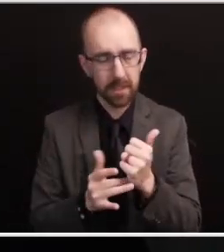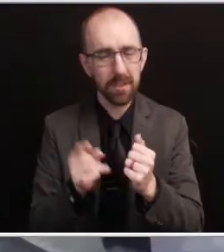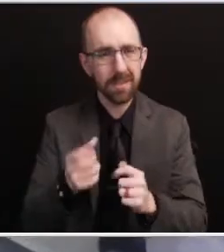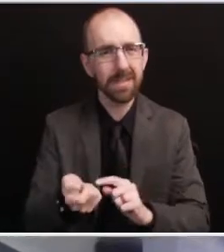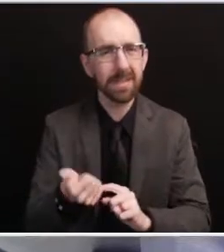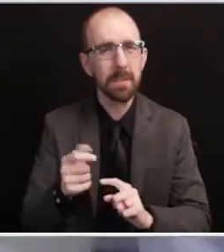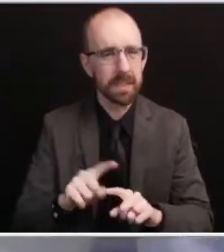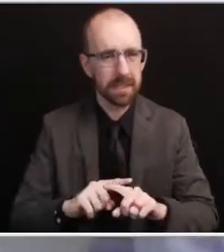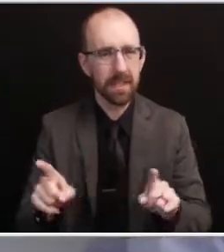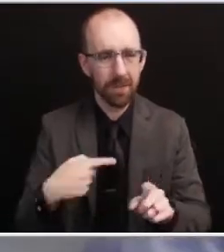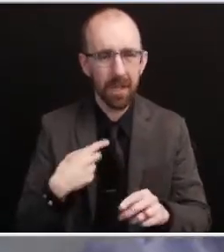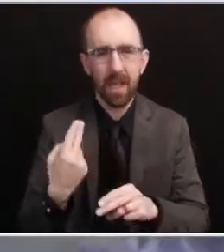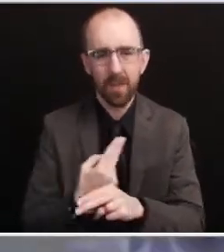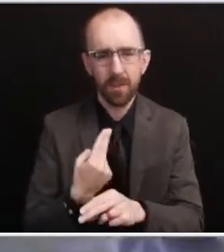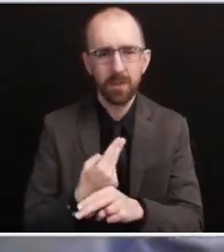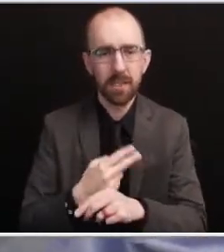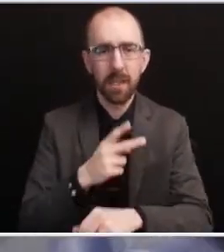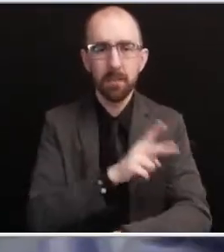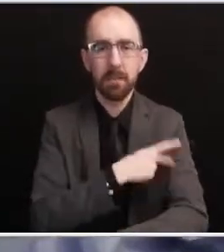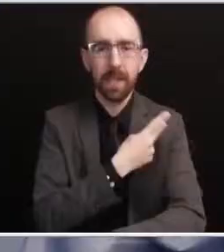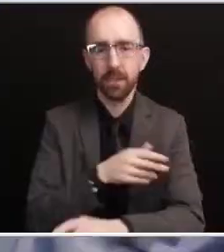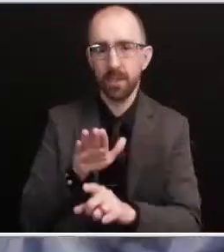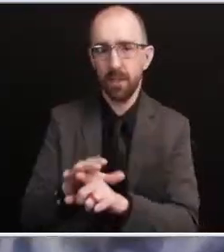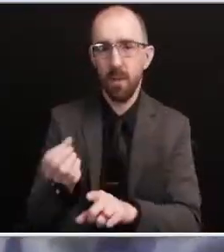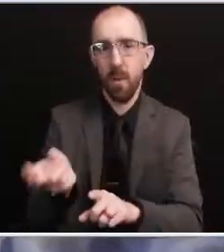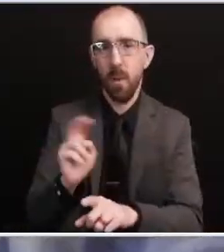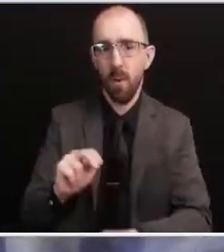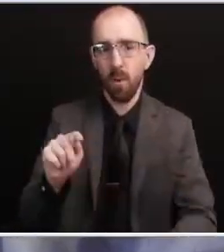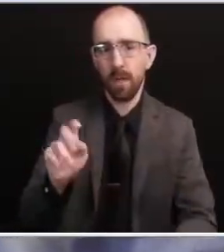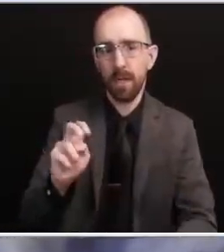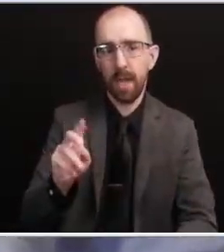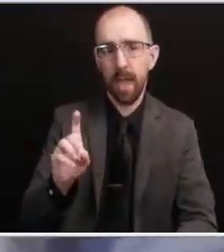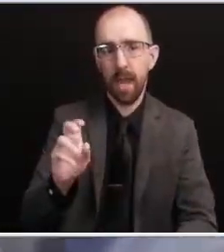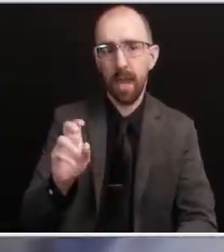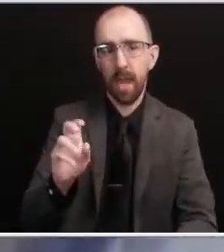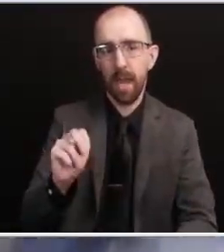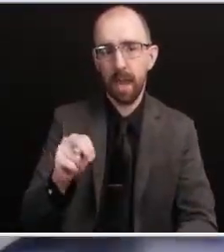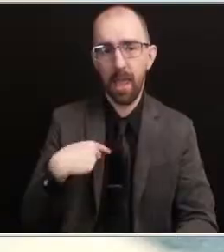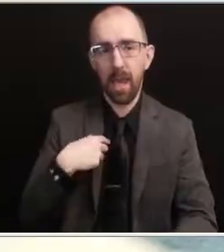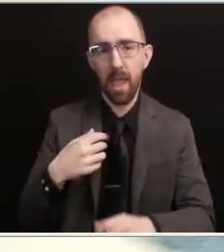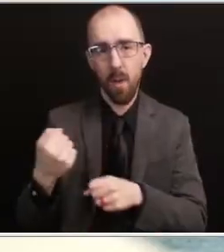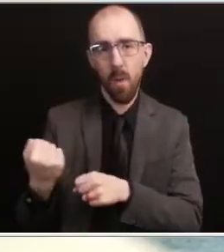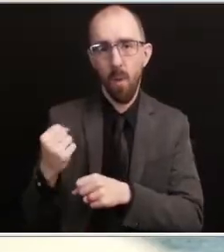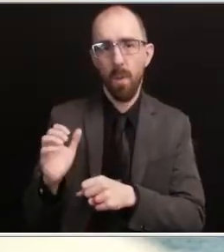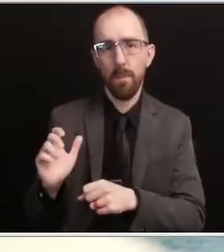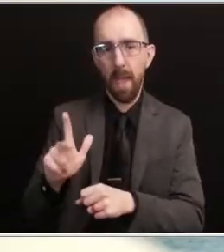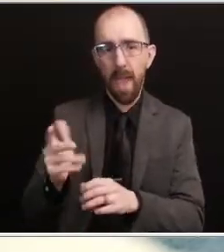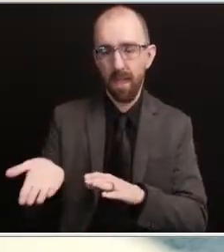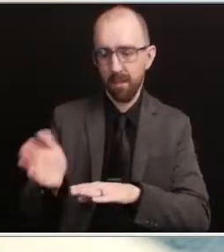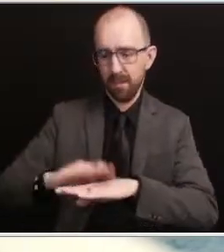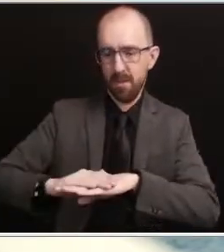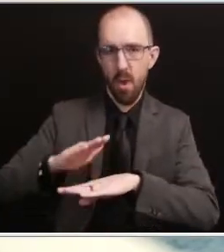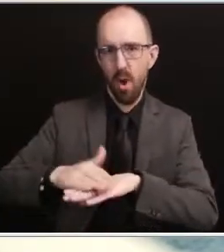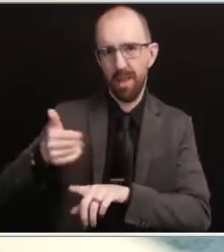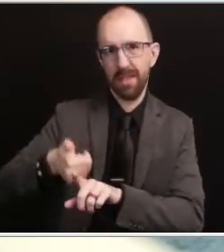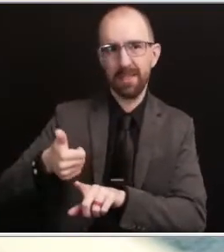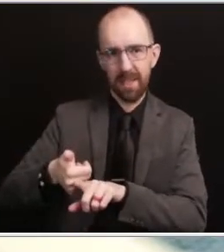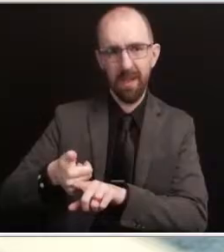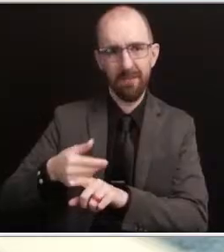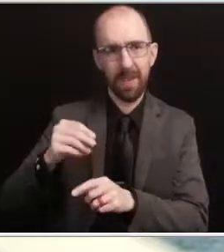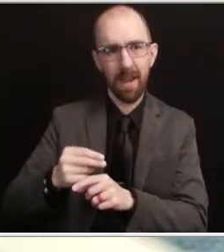different. I take the patient's own tendon and I fold it back on itself in a